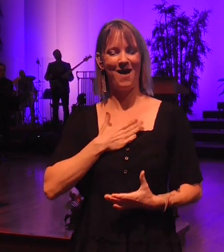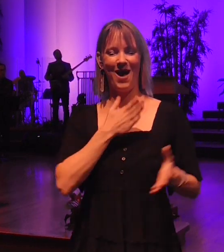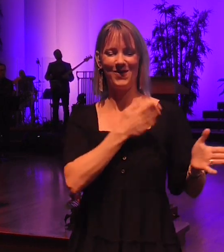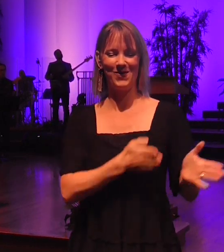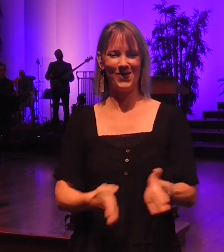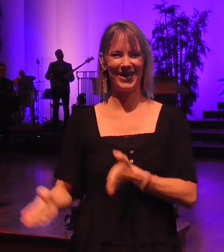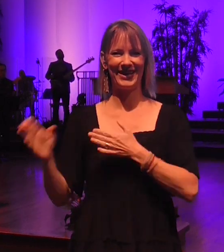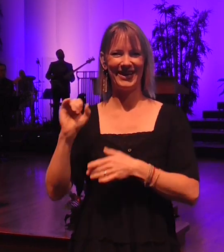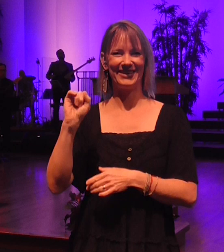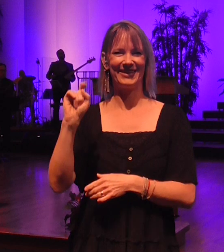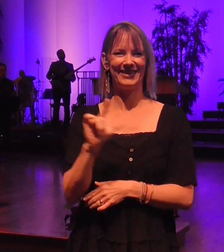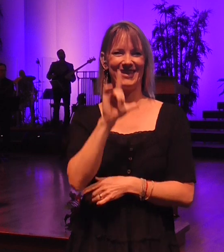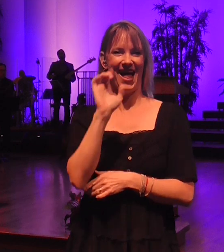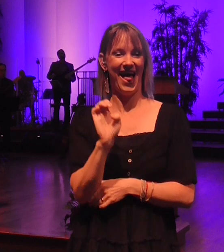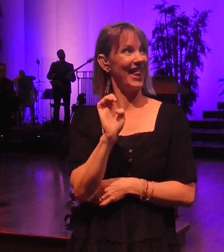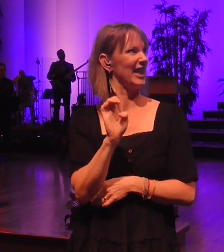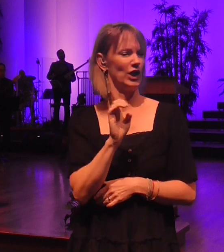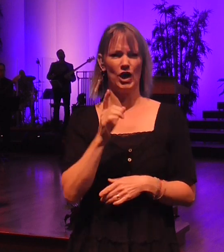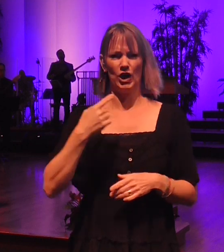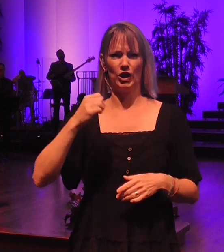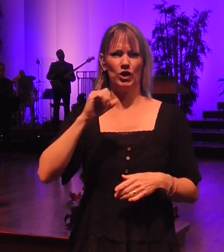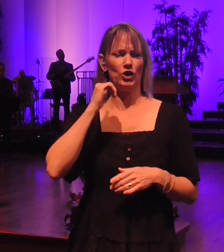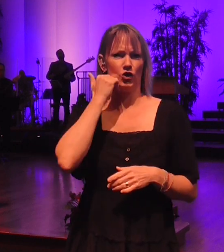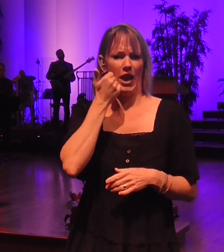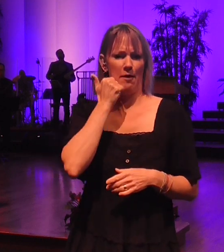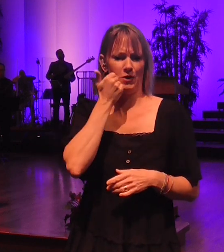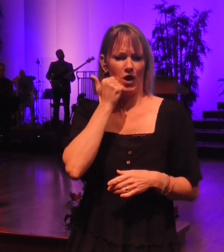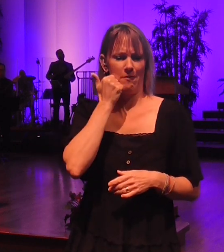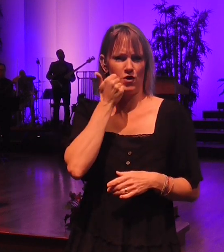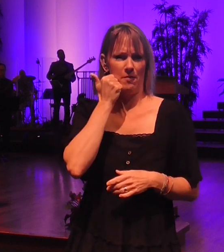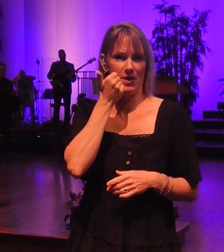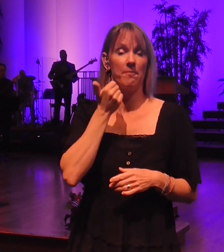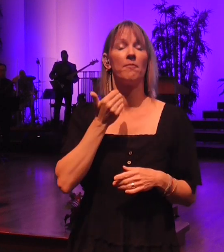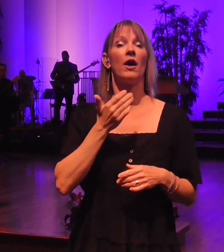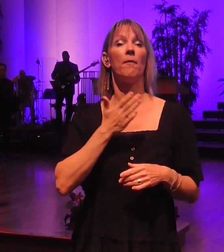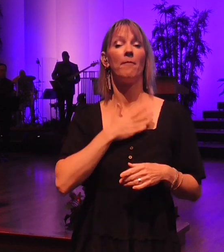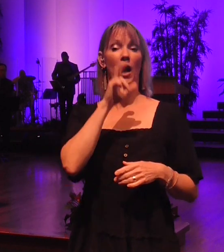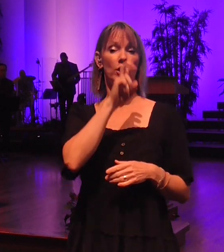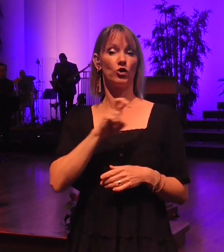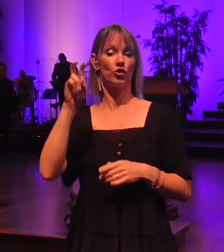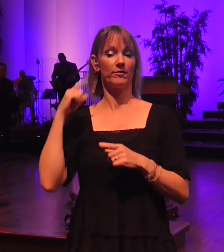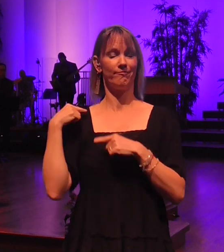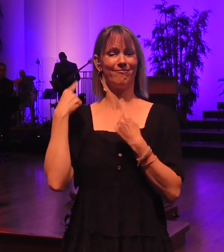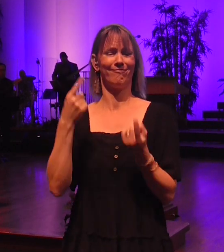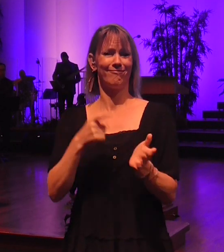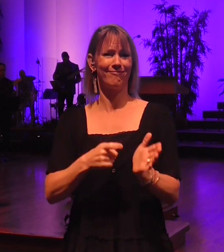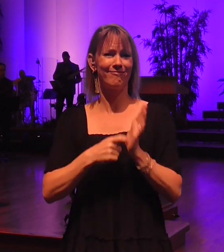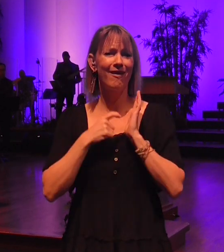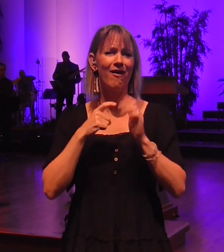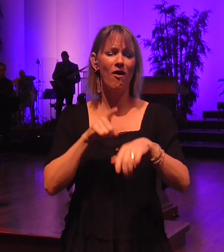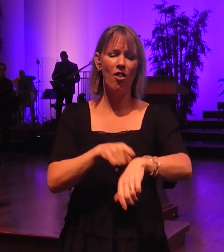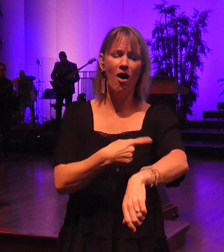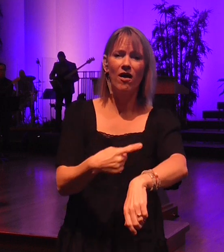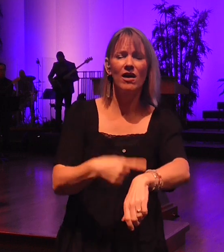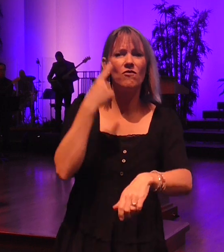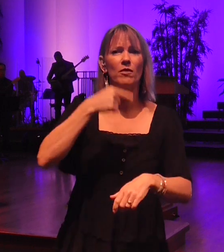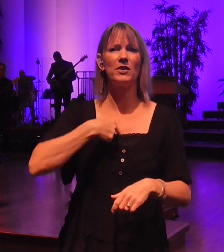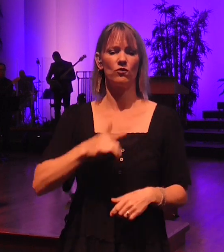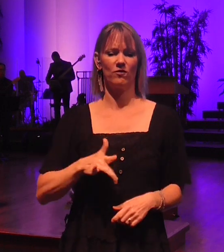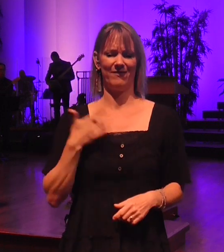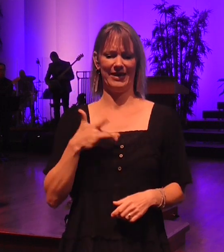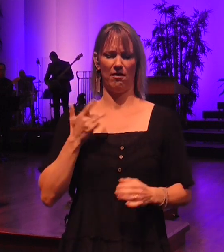style. Shame, shame, shame, shame, shame. On my journey, it's taken me a really long time to learn how to feel